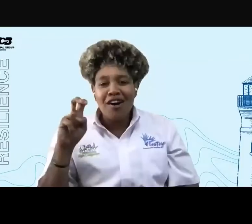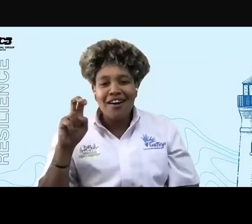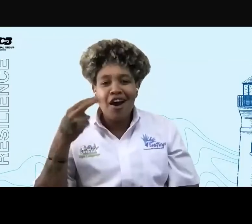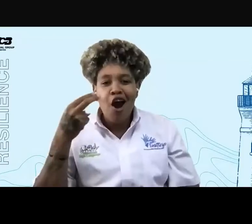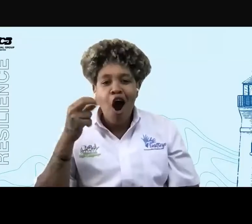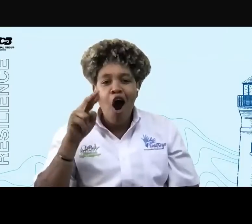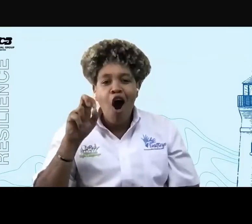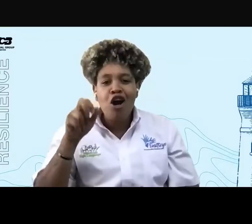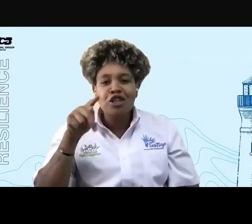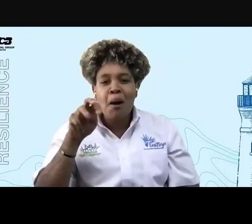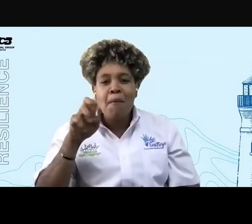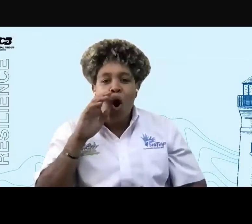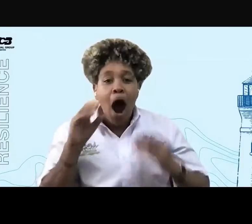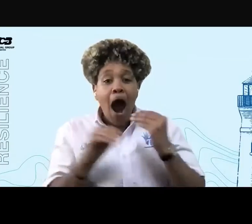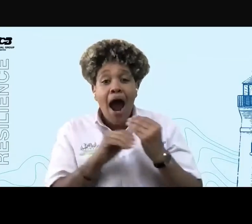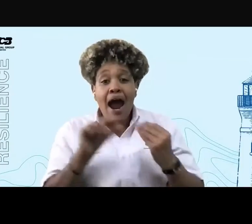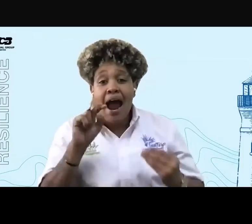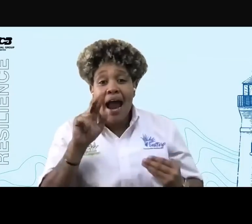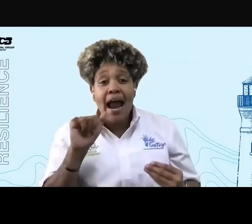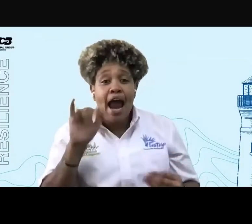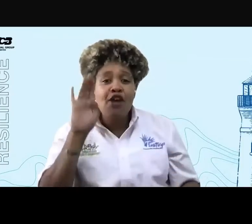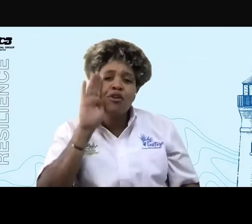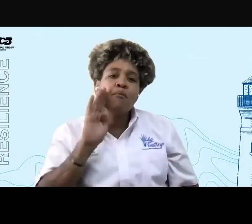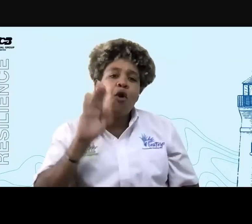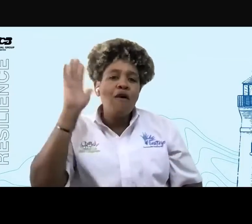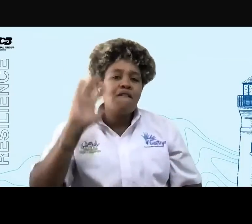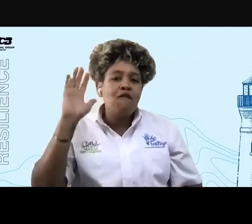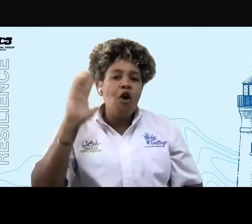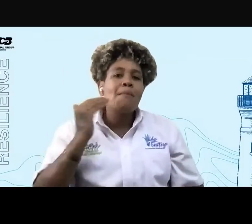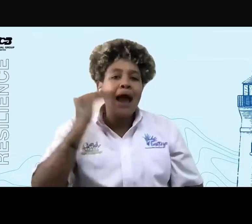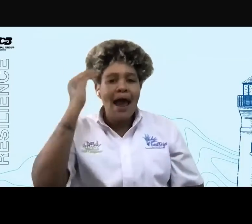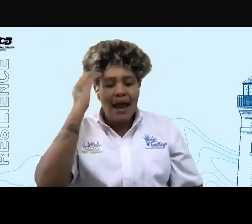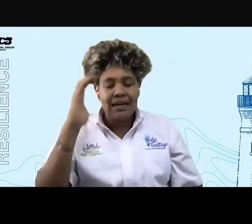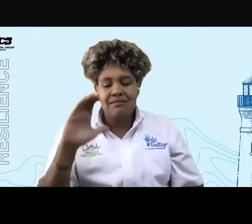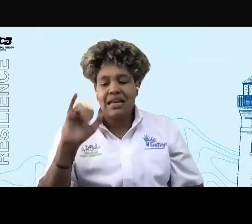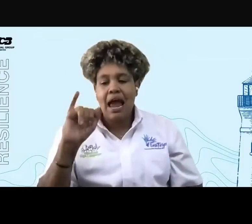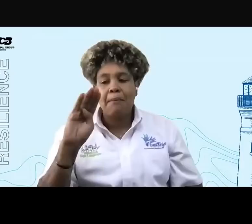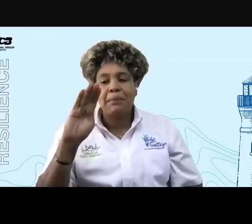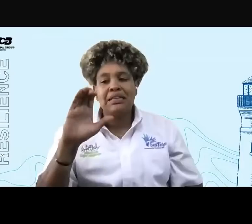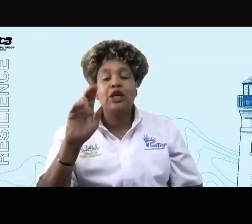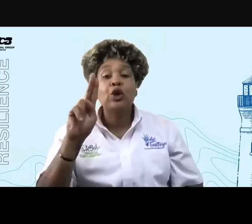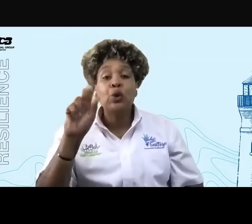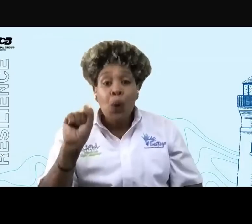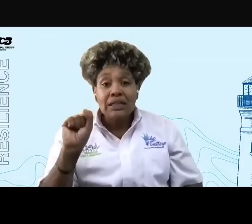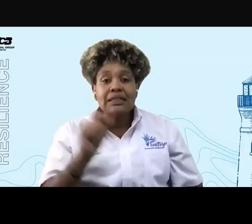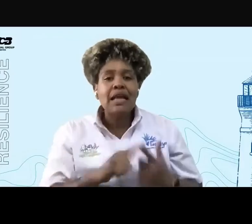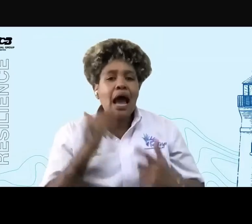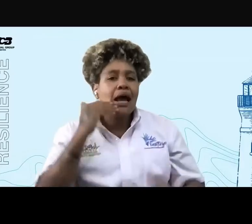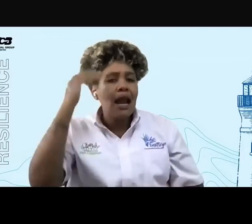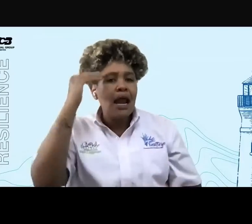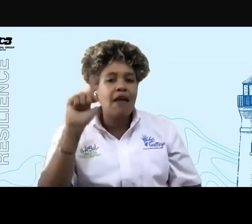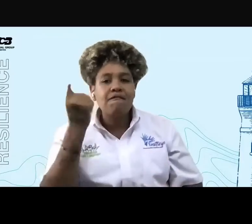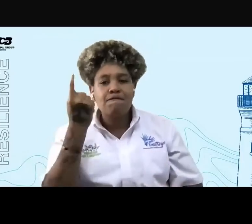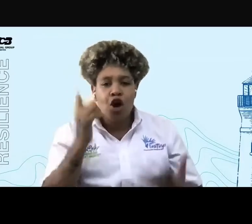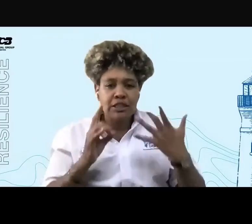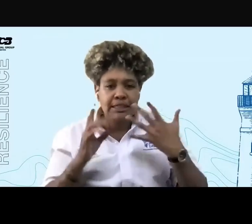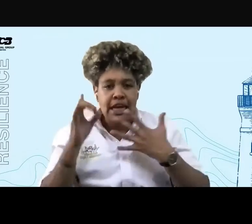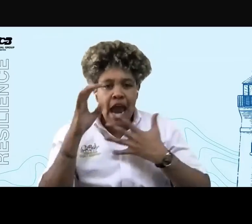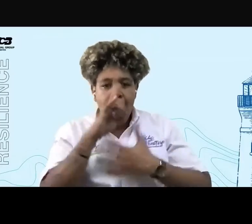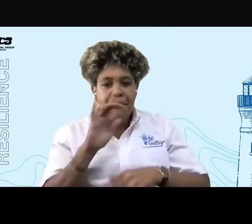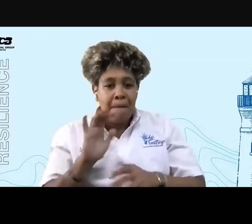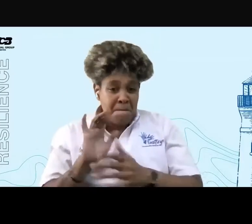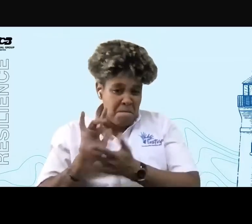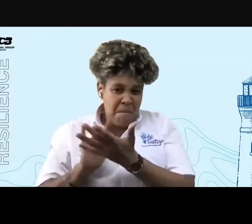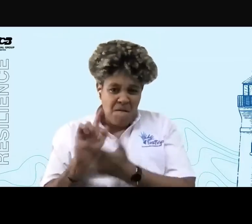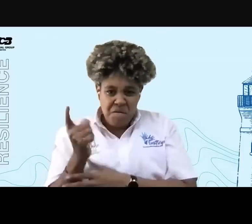Gary Brown, who was the former head of CIBC US and the head of First Caribbean Bank. We